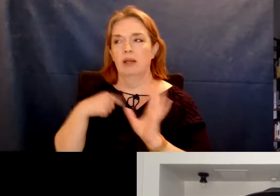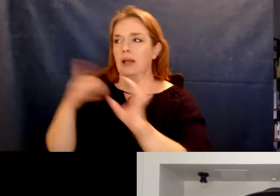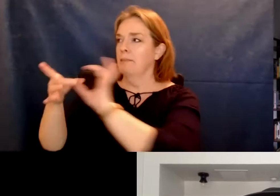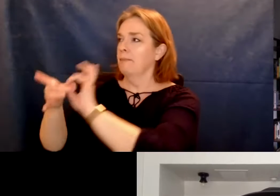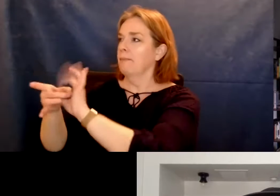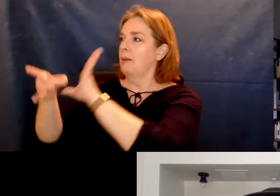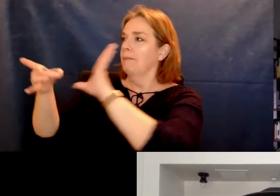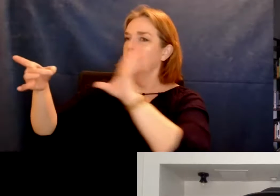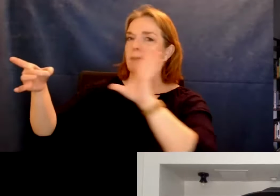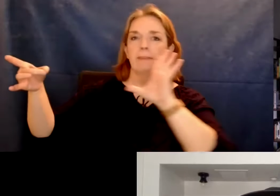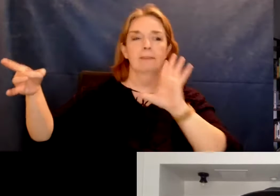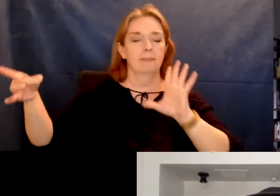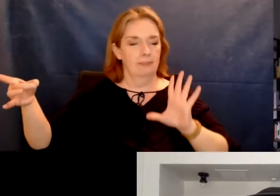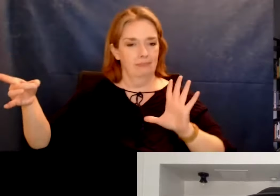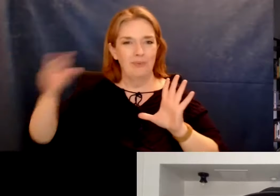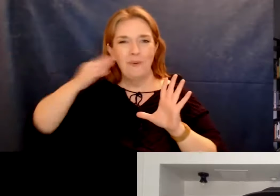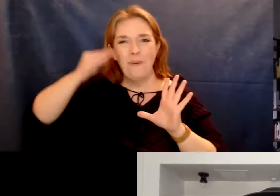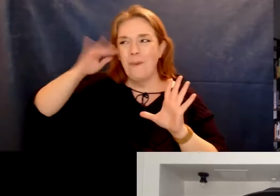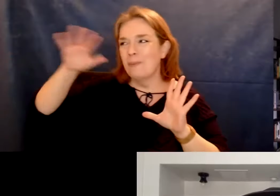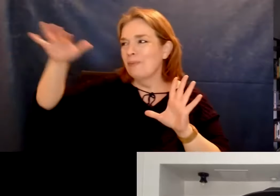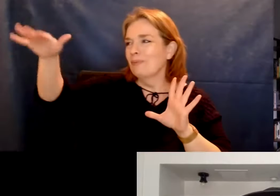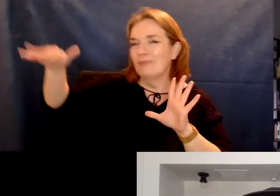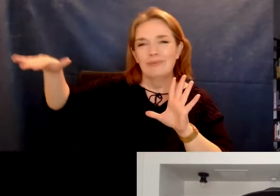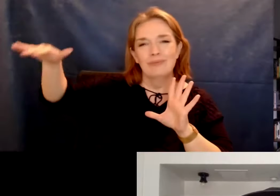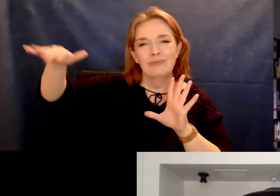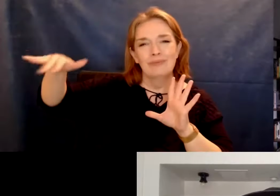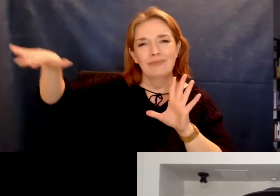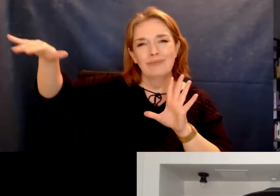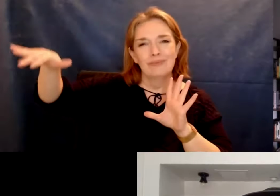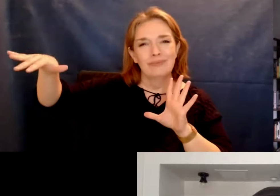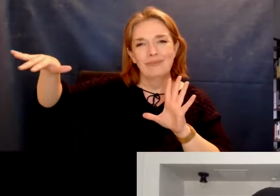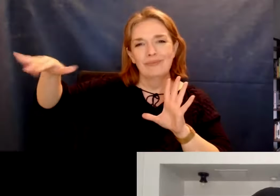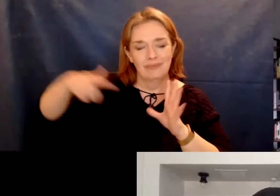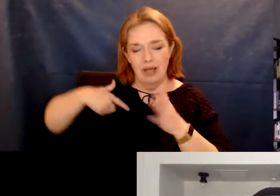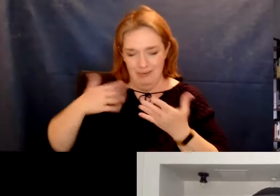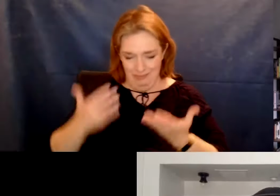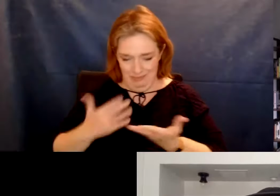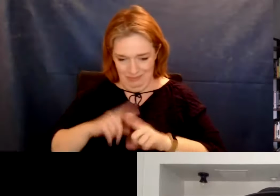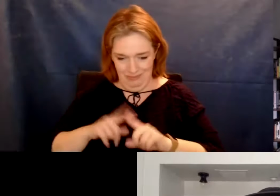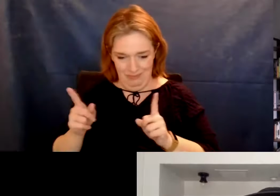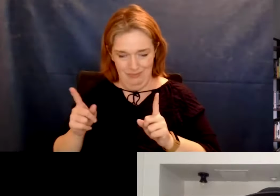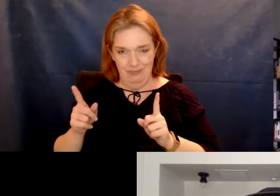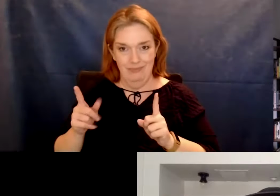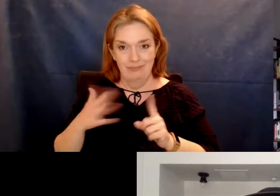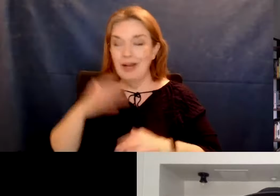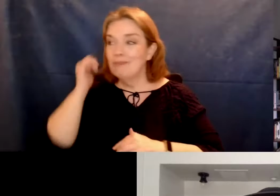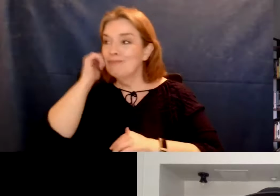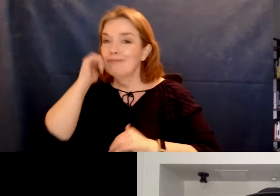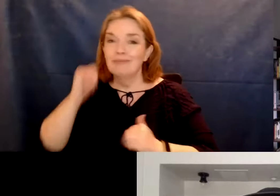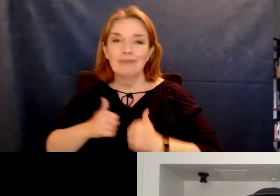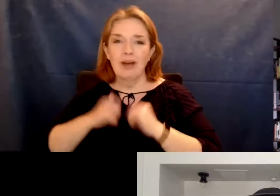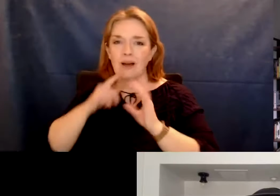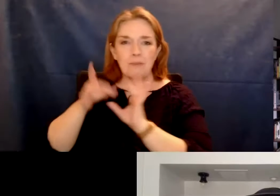having the distance from home, having the distance from my uh, ordinary everyday life,